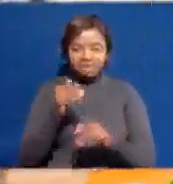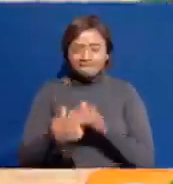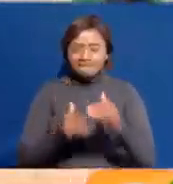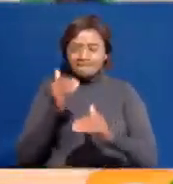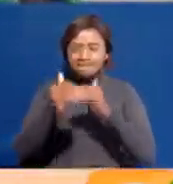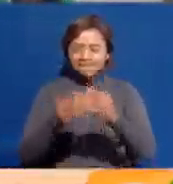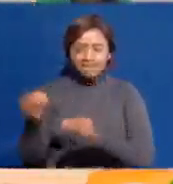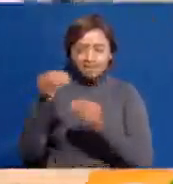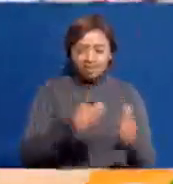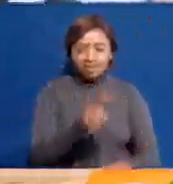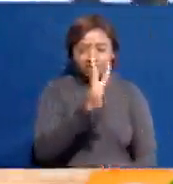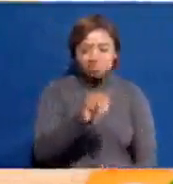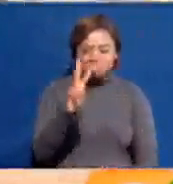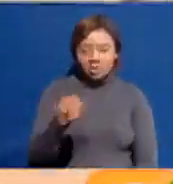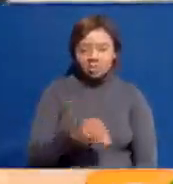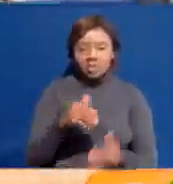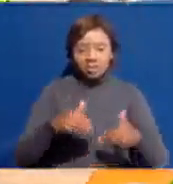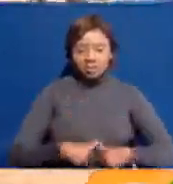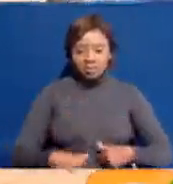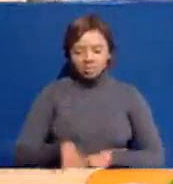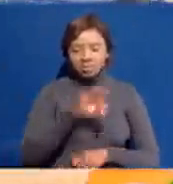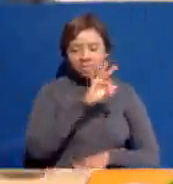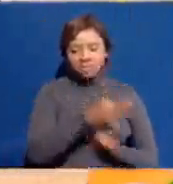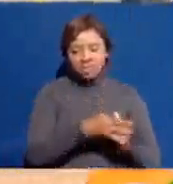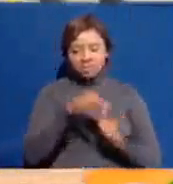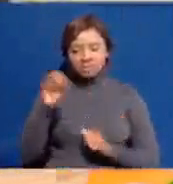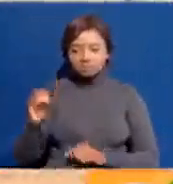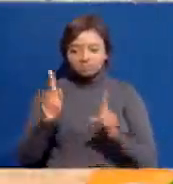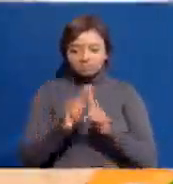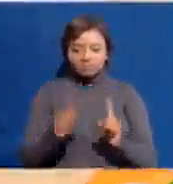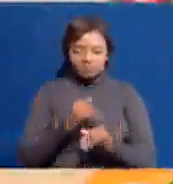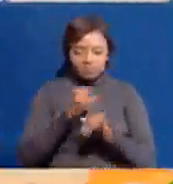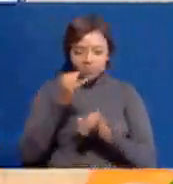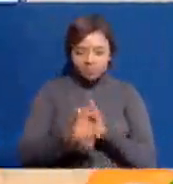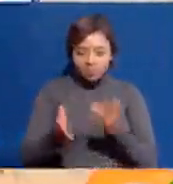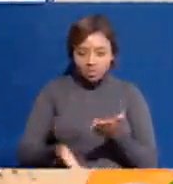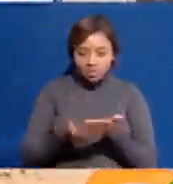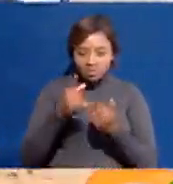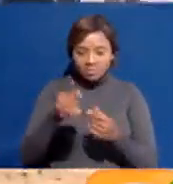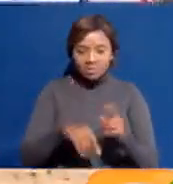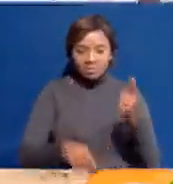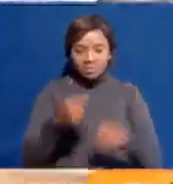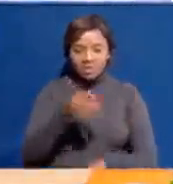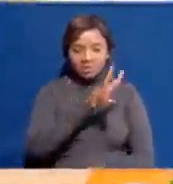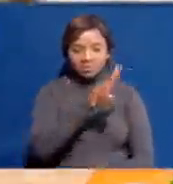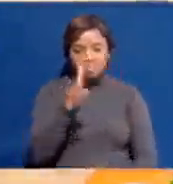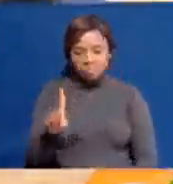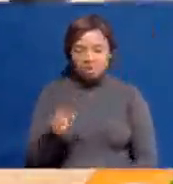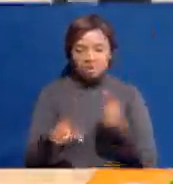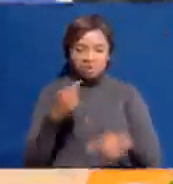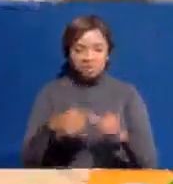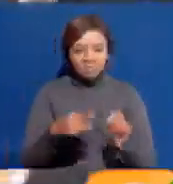beat Mtwapa Youth 2-0. In the finals, the Wolves were too good for Mombasa Saints, winning 2-1 in an entertaining